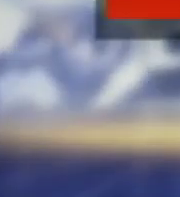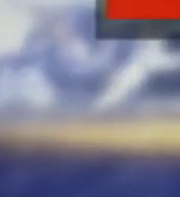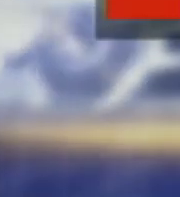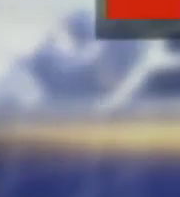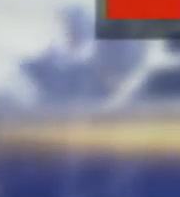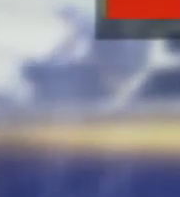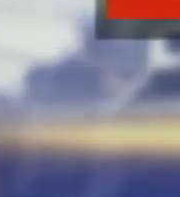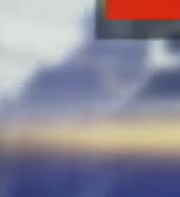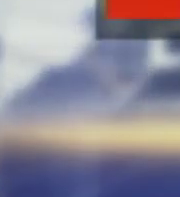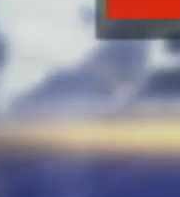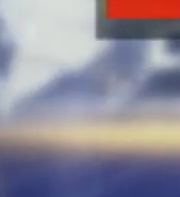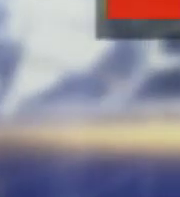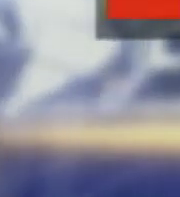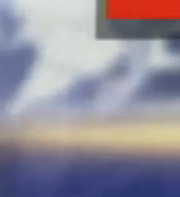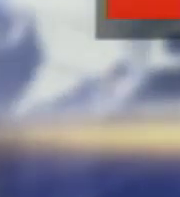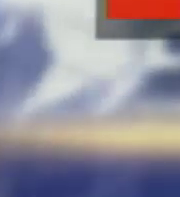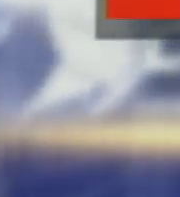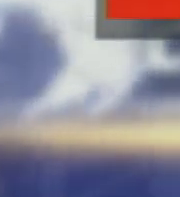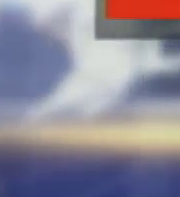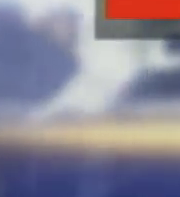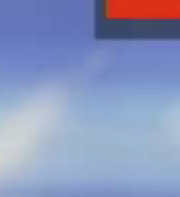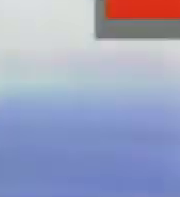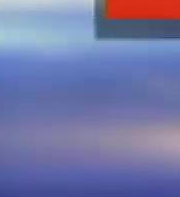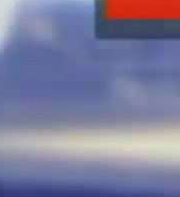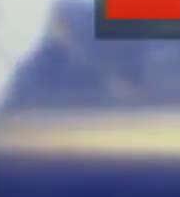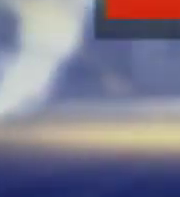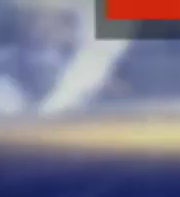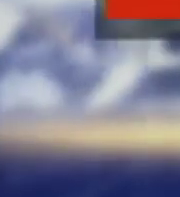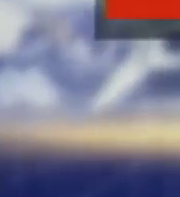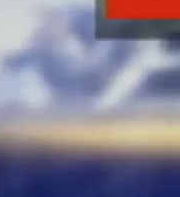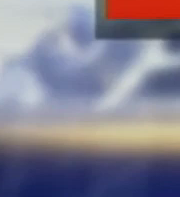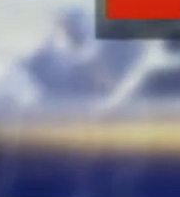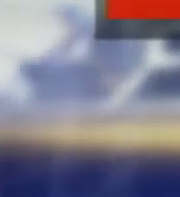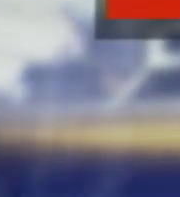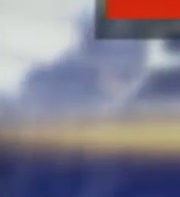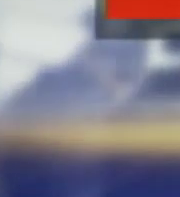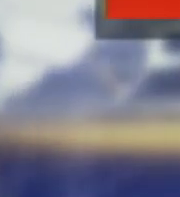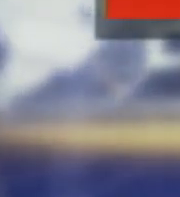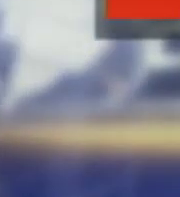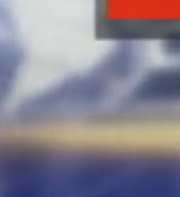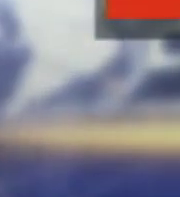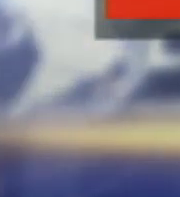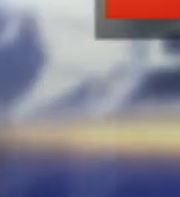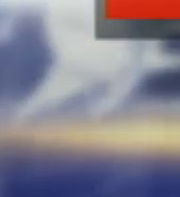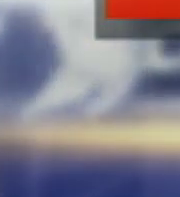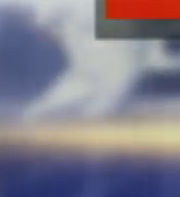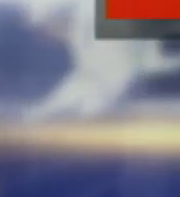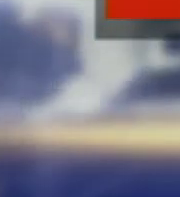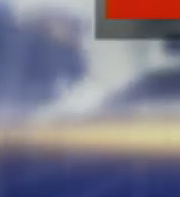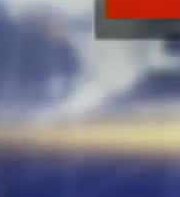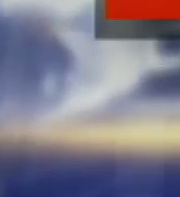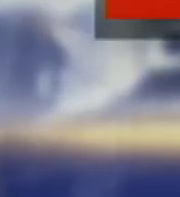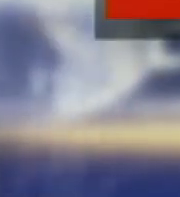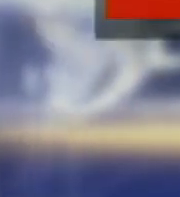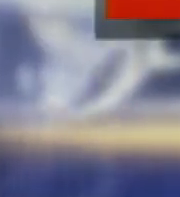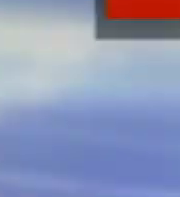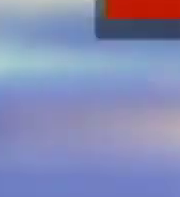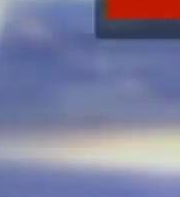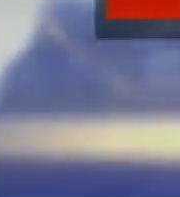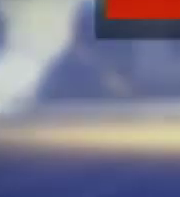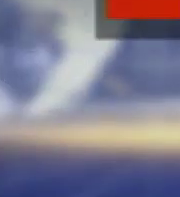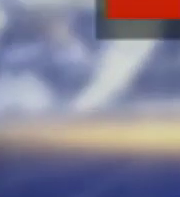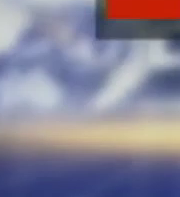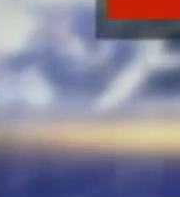are expecting that this new charter service under the Canadian-based tour operator Transat Holidays will bring over 3,000 visitors